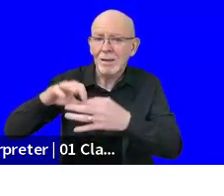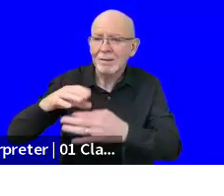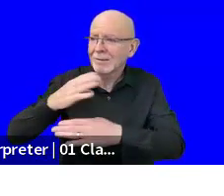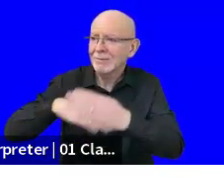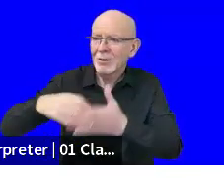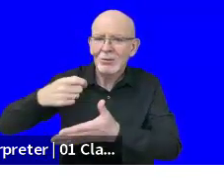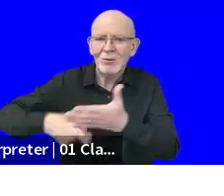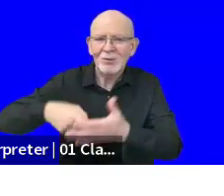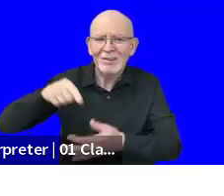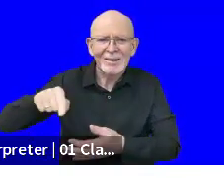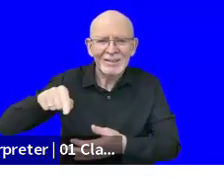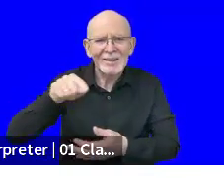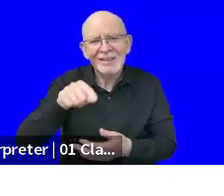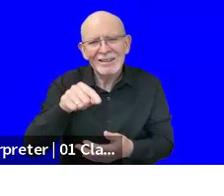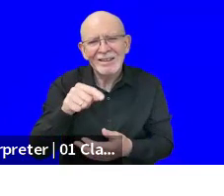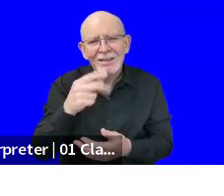Yeah.